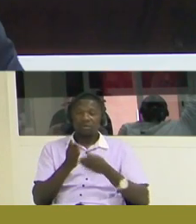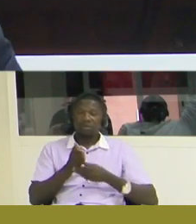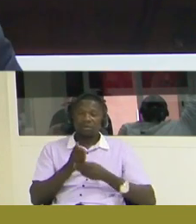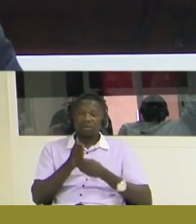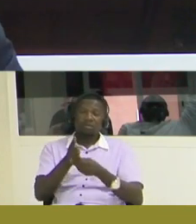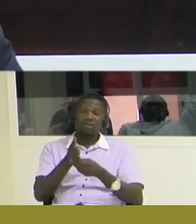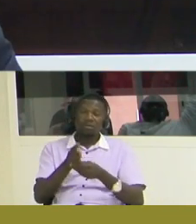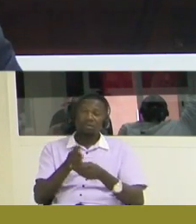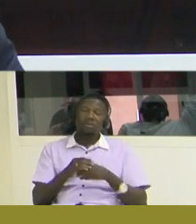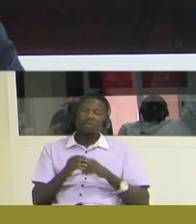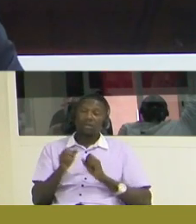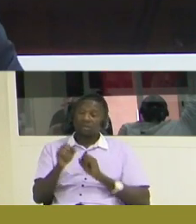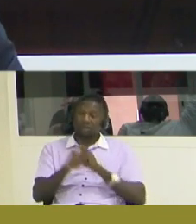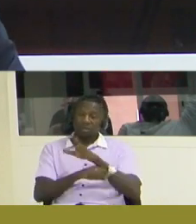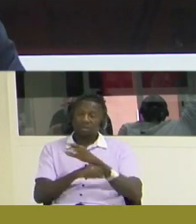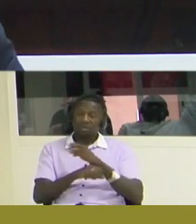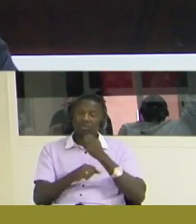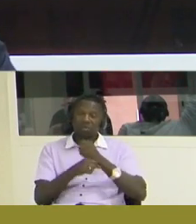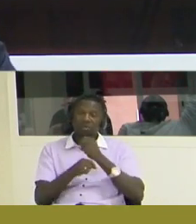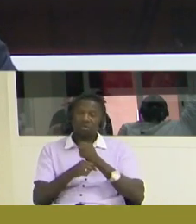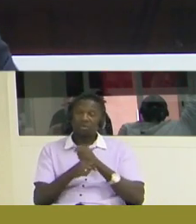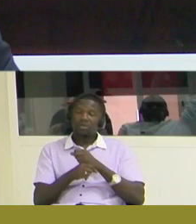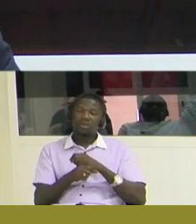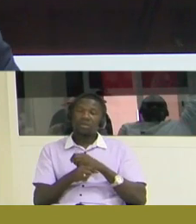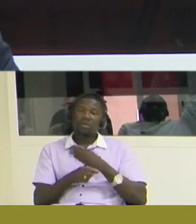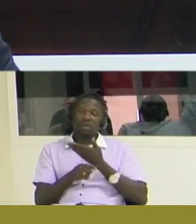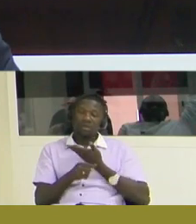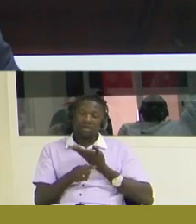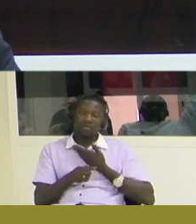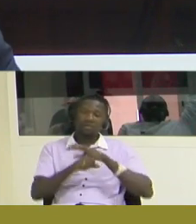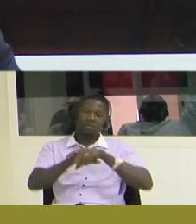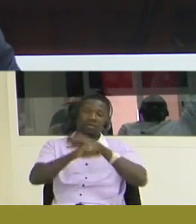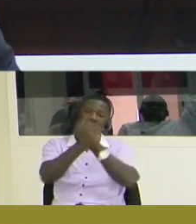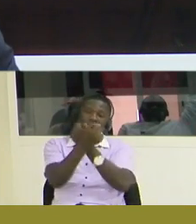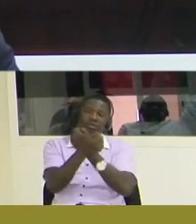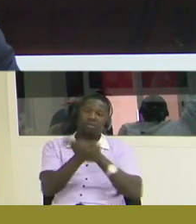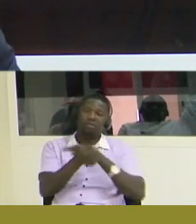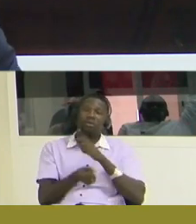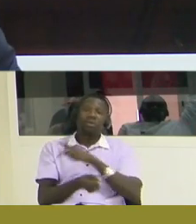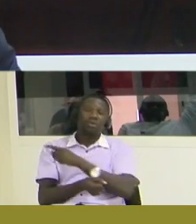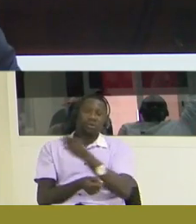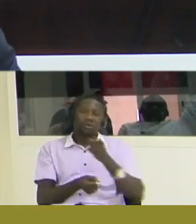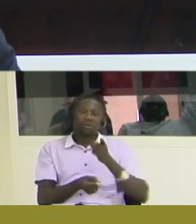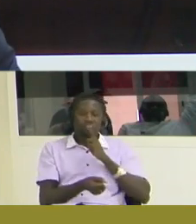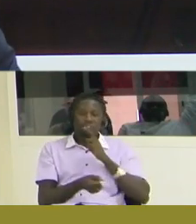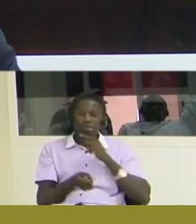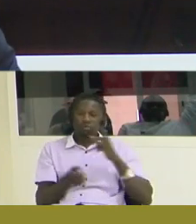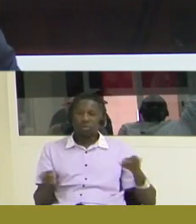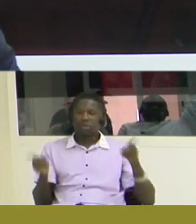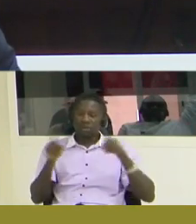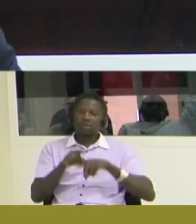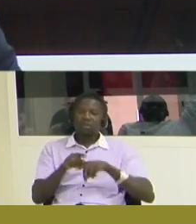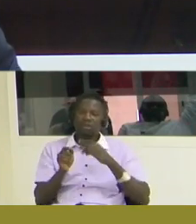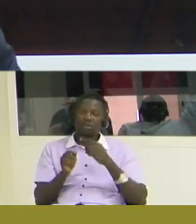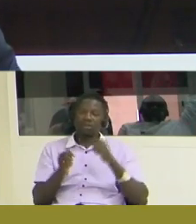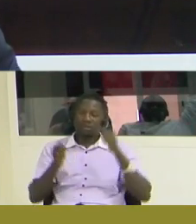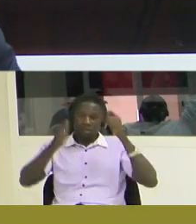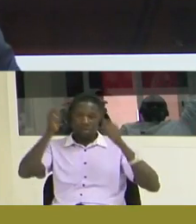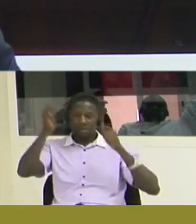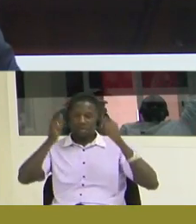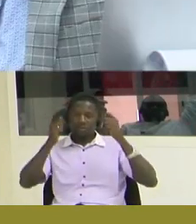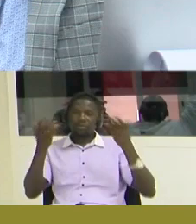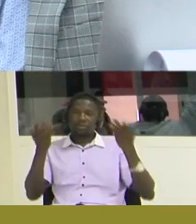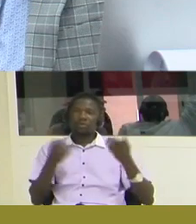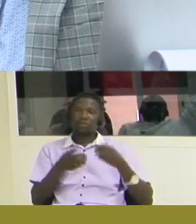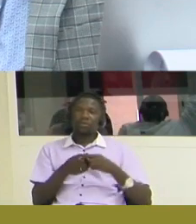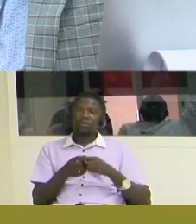make sure that they effected arrests of those who participated in the demonstration and given the go-ahead by